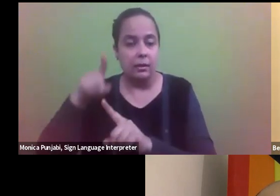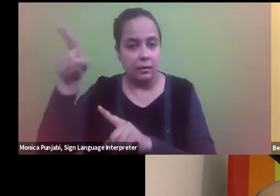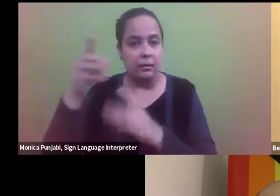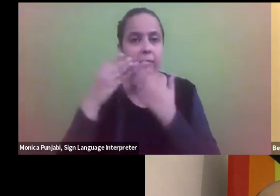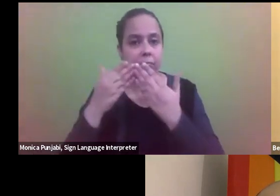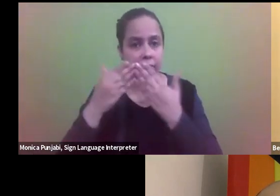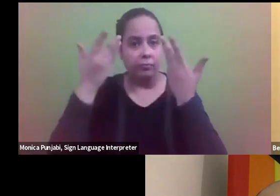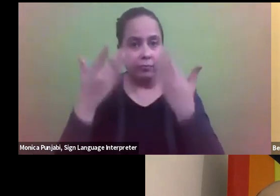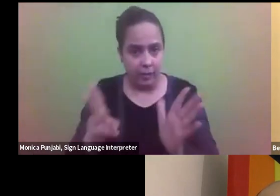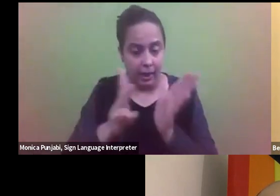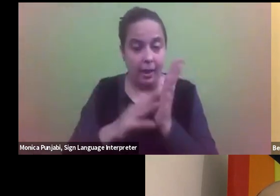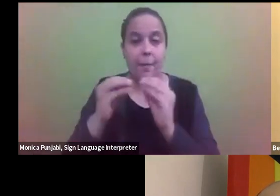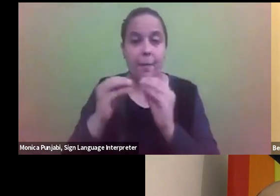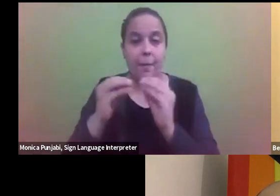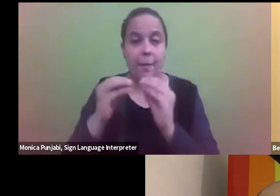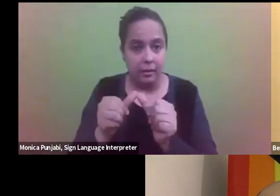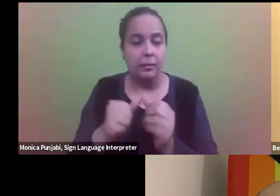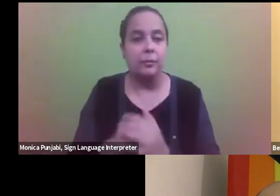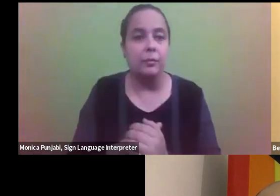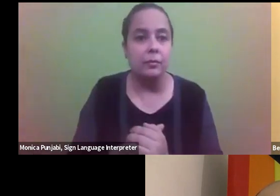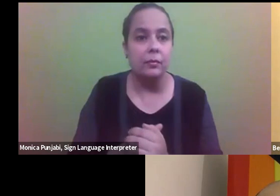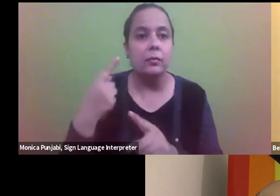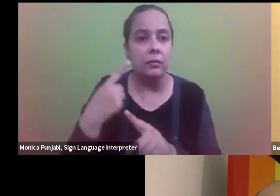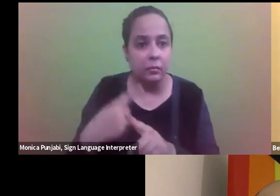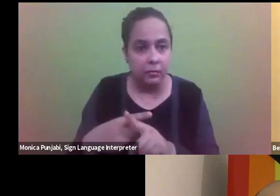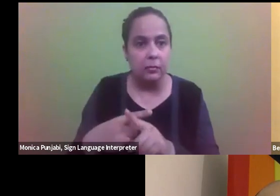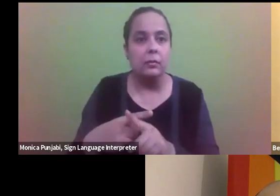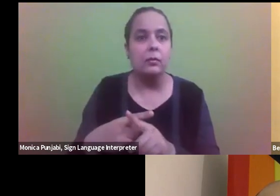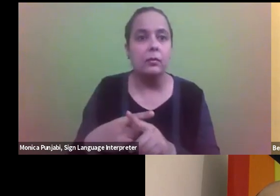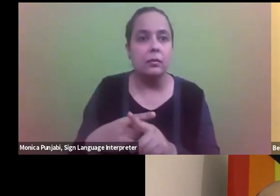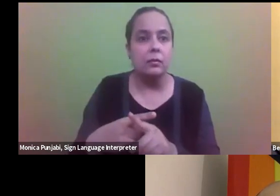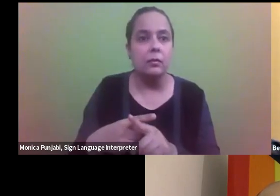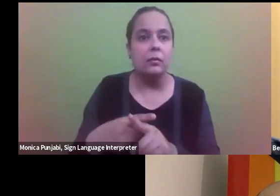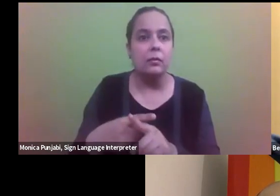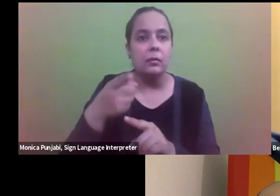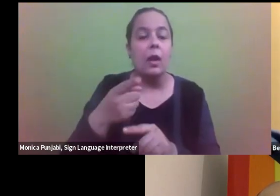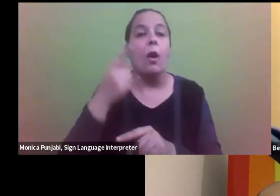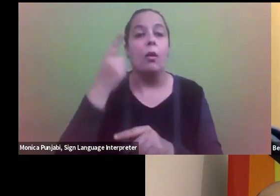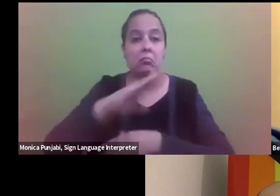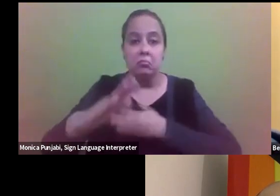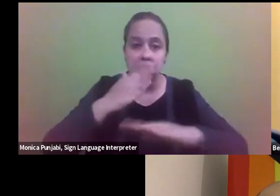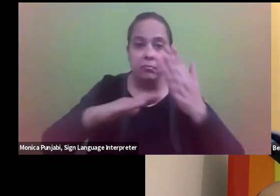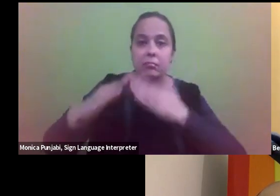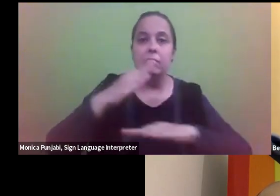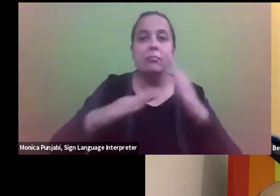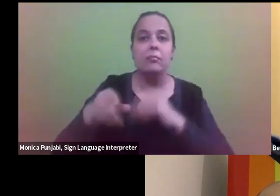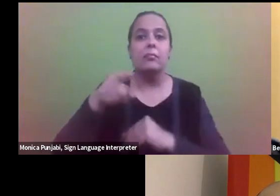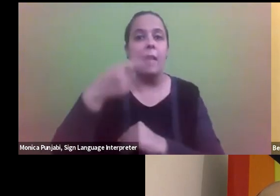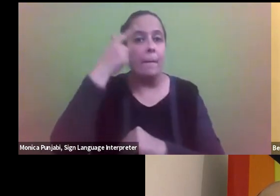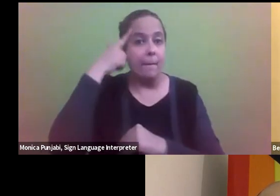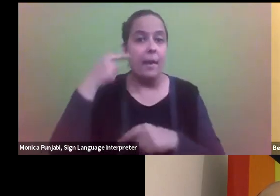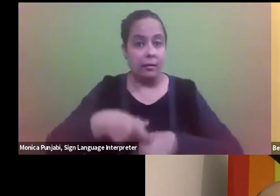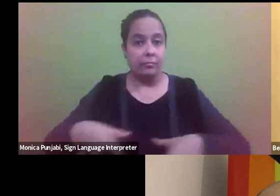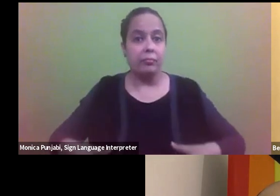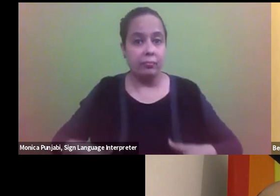certified blockchain and supply chain professional Six Sigma Black Belt specialist and a certified D&I trainer.